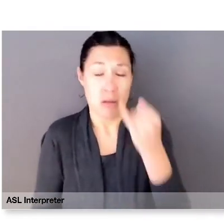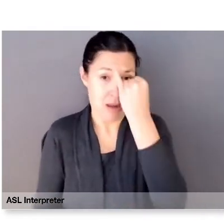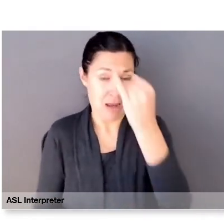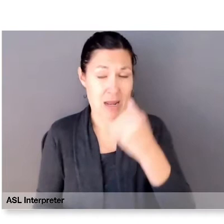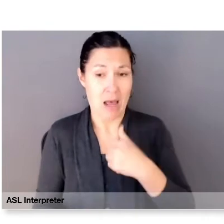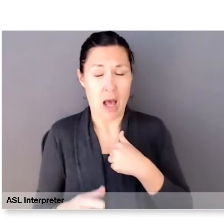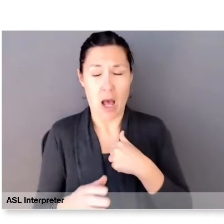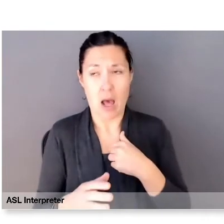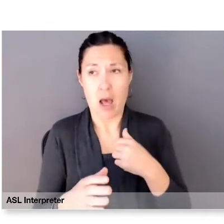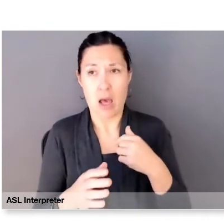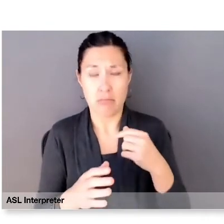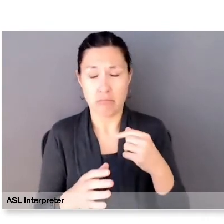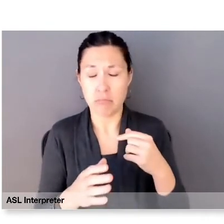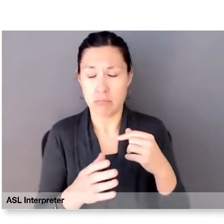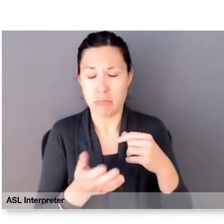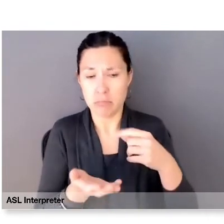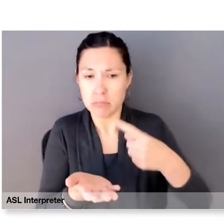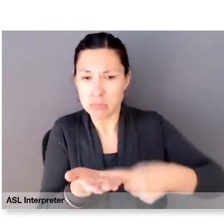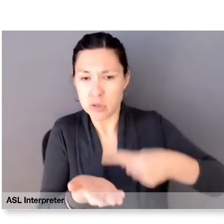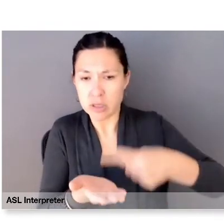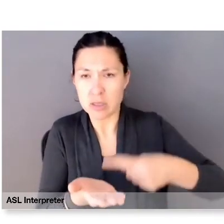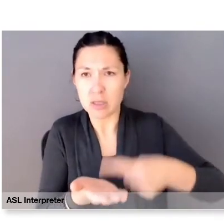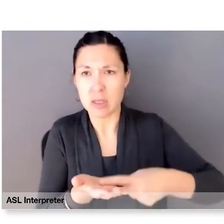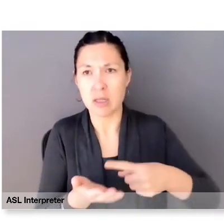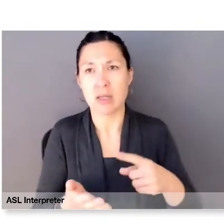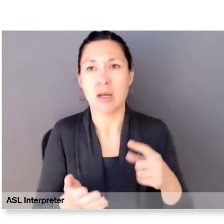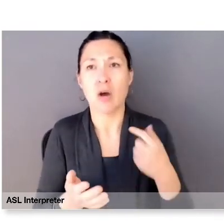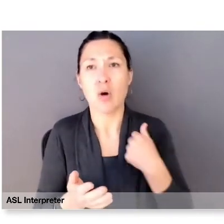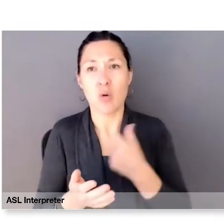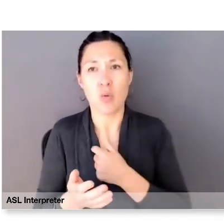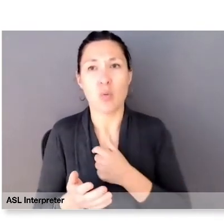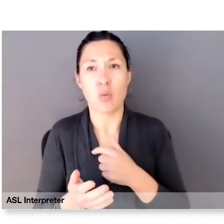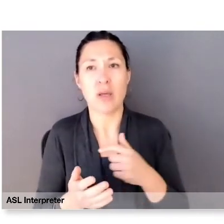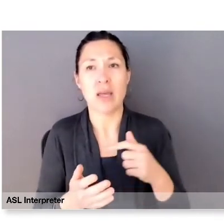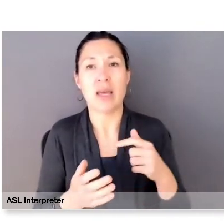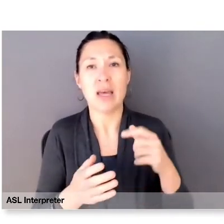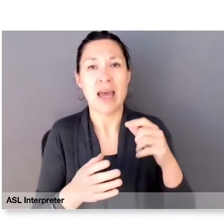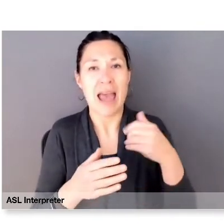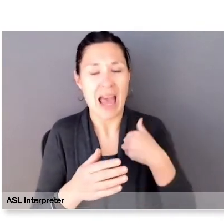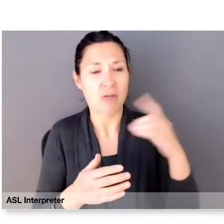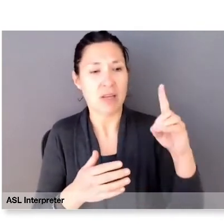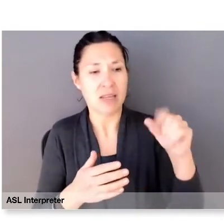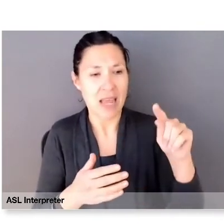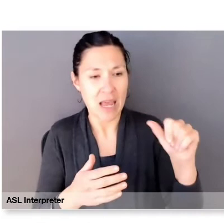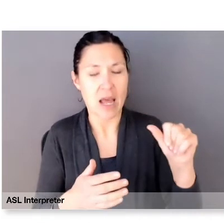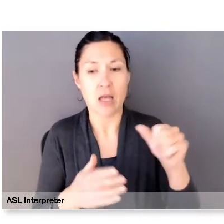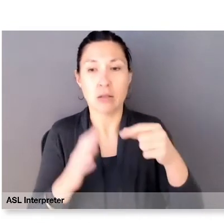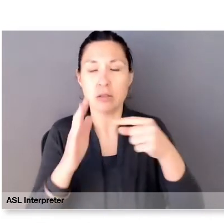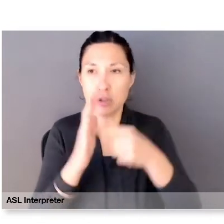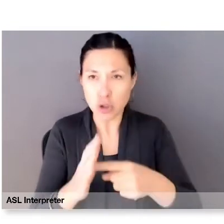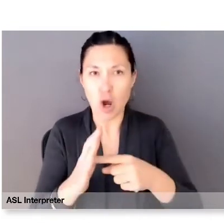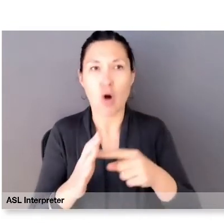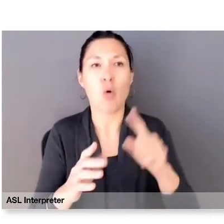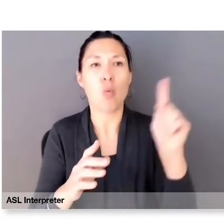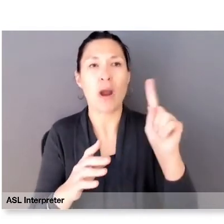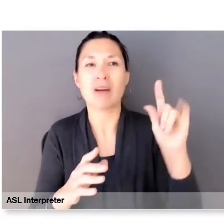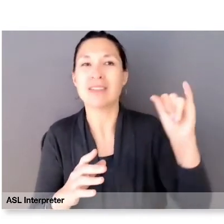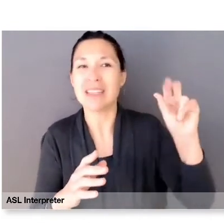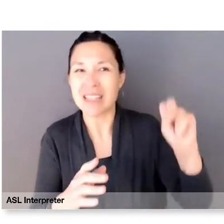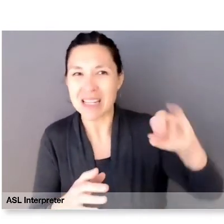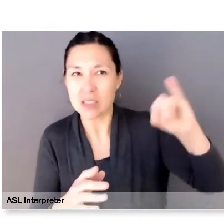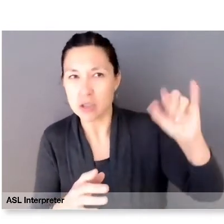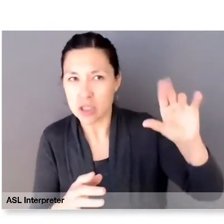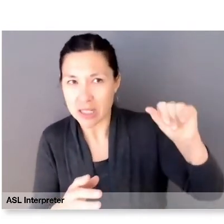of the datafication of injustice. That is to say, that we are often